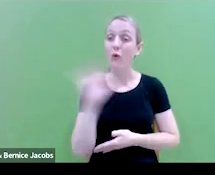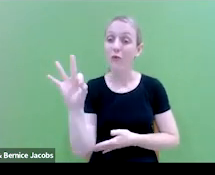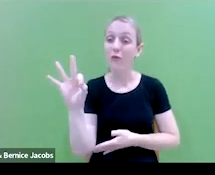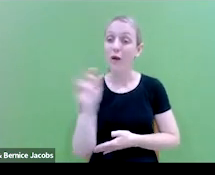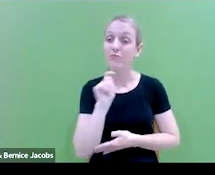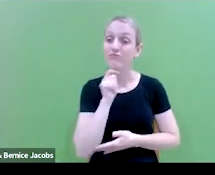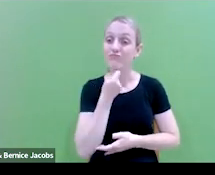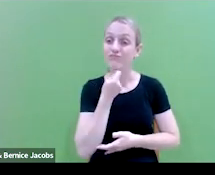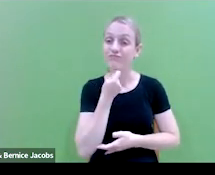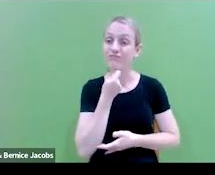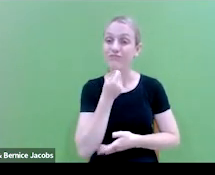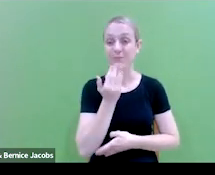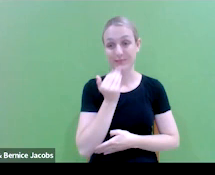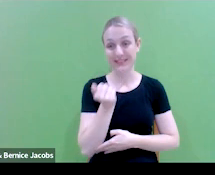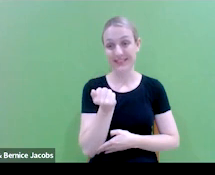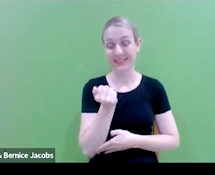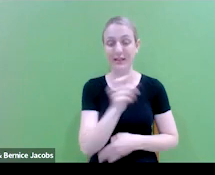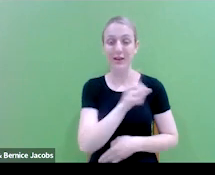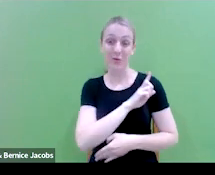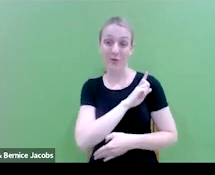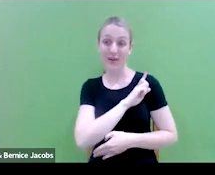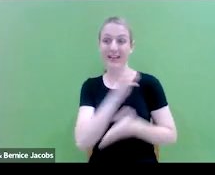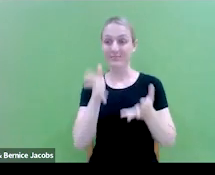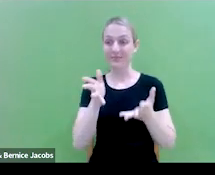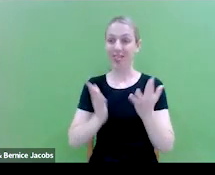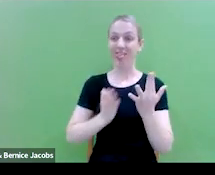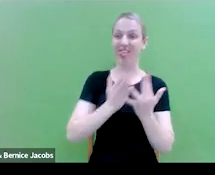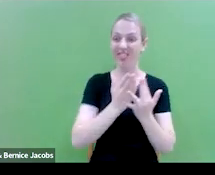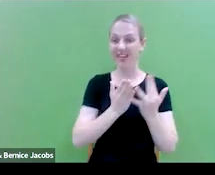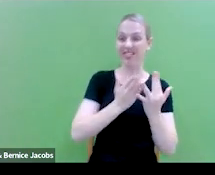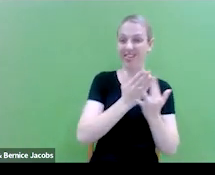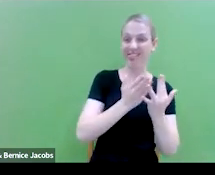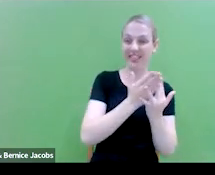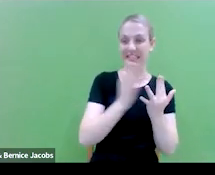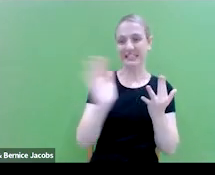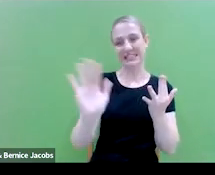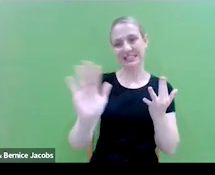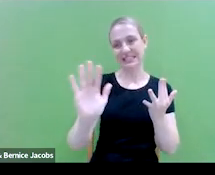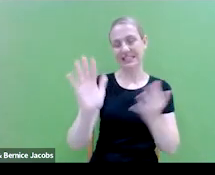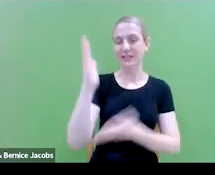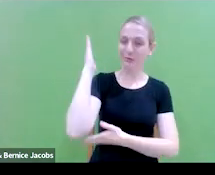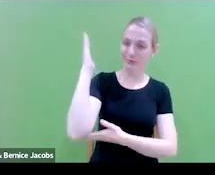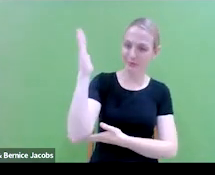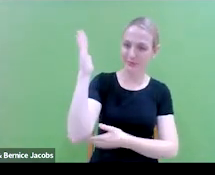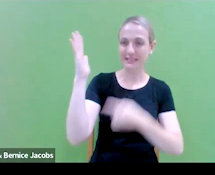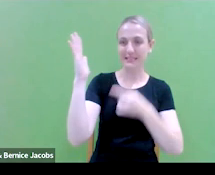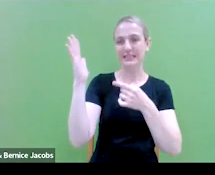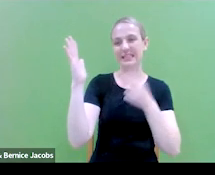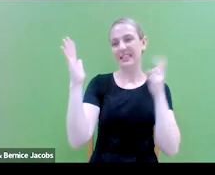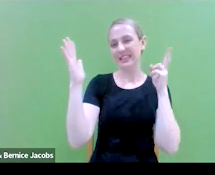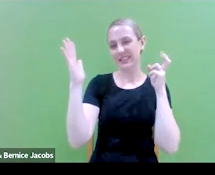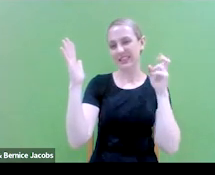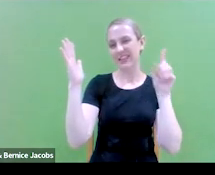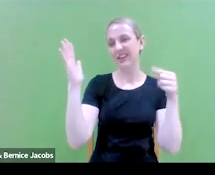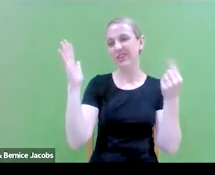as it does disrupt the session and makes it difficult for the speakers, makes it difficult for everyone listening to